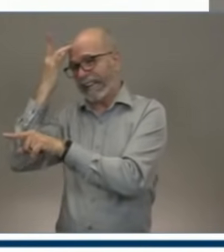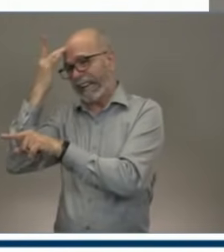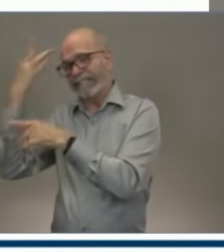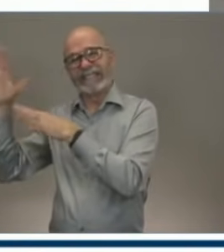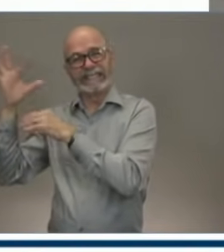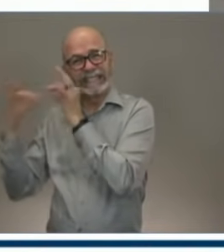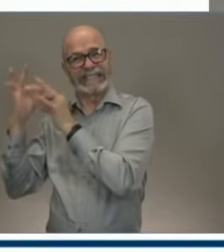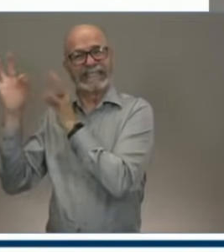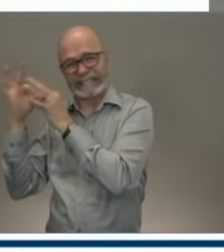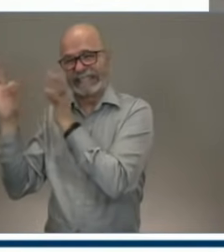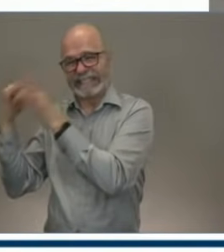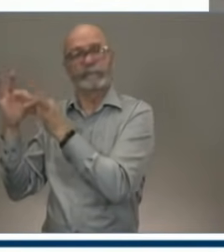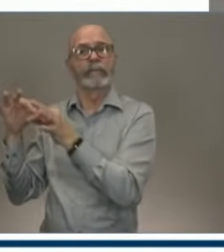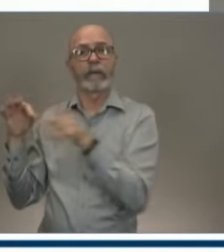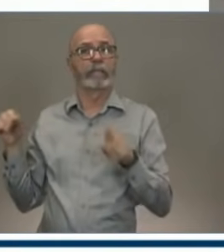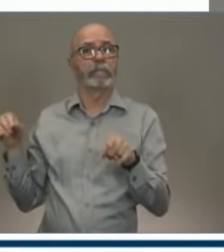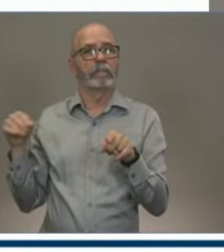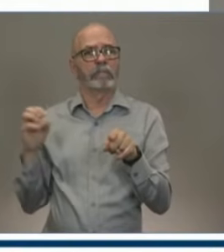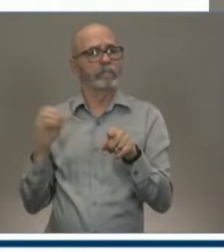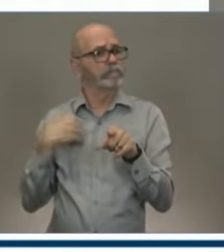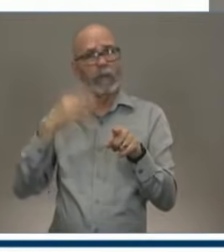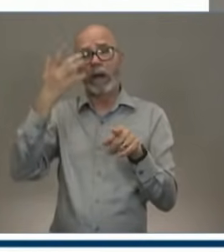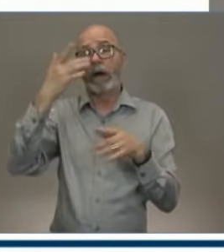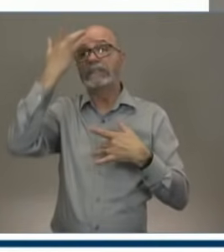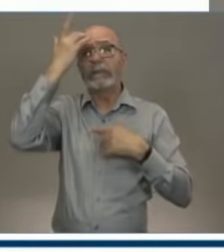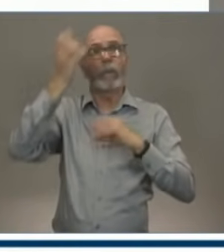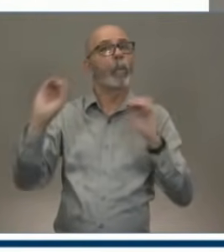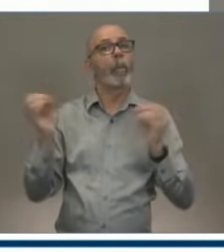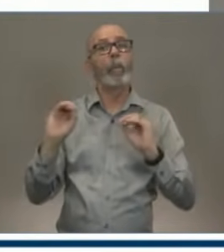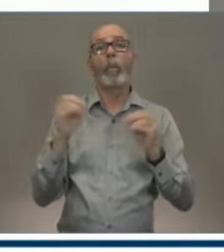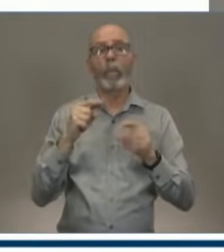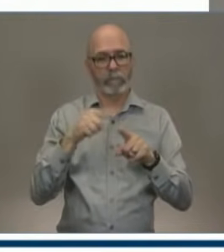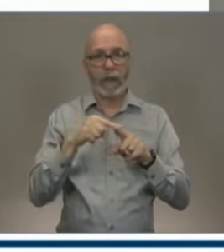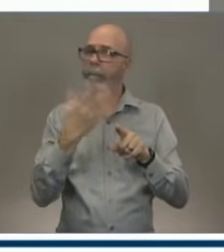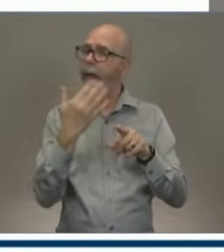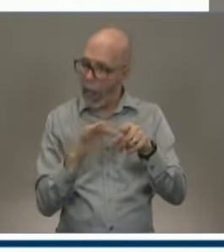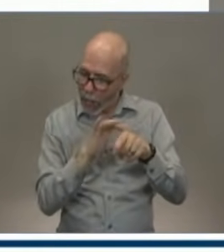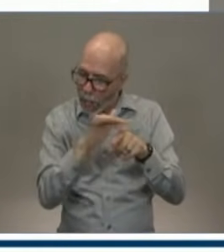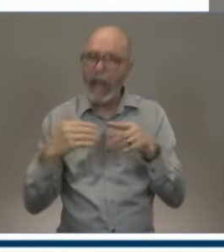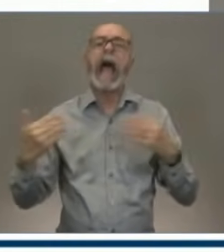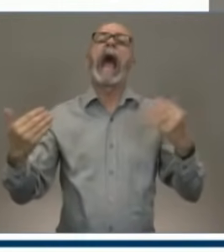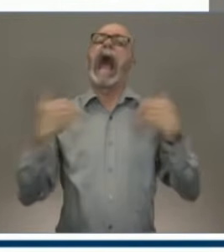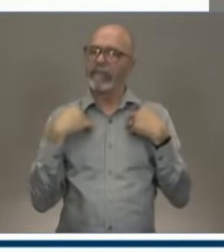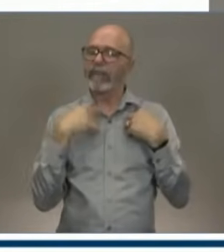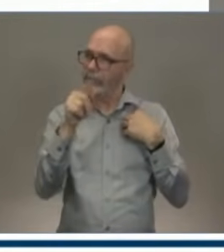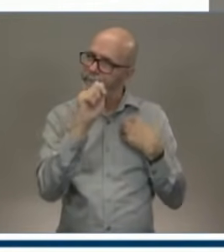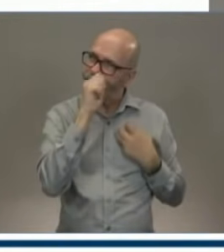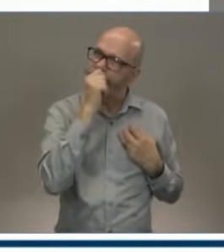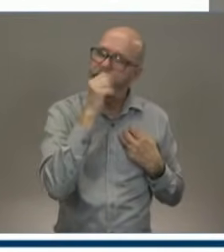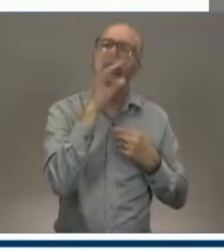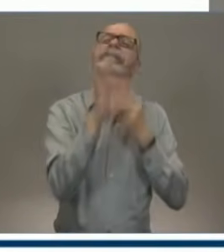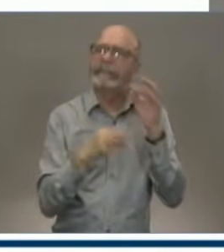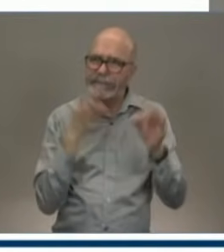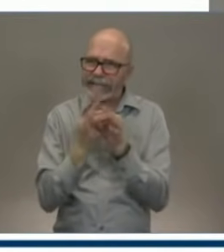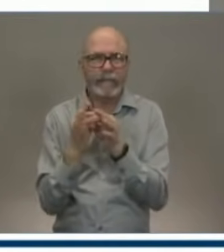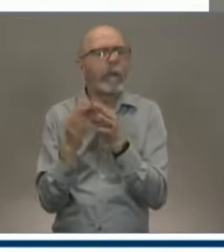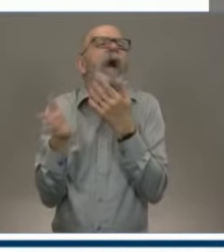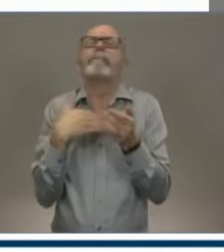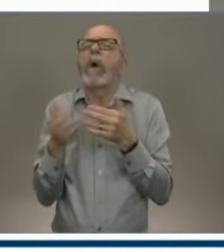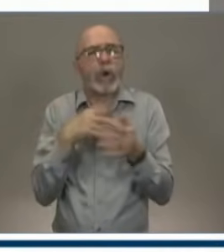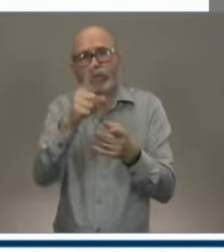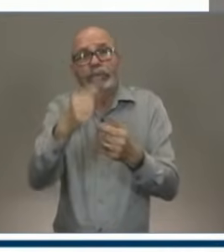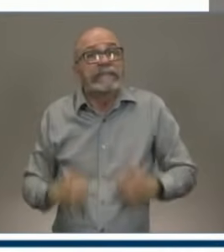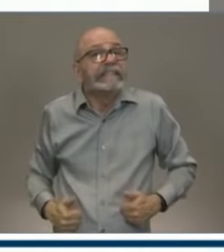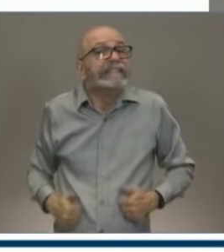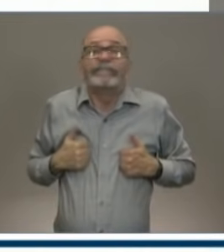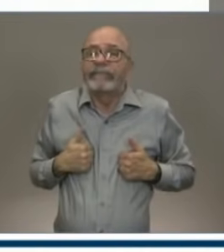are throughout the province. There's very good access regardless of where you live to get to a primary